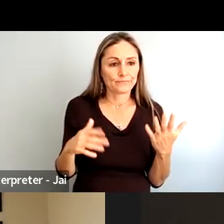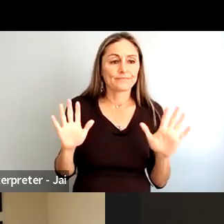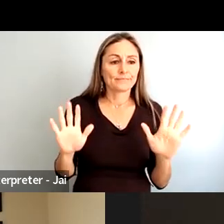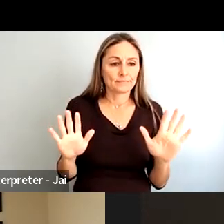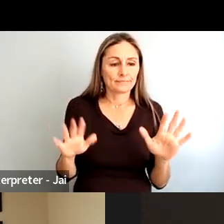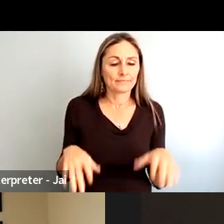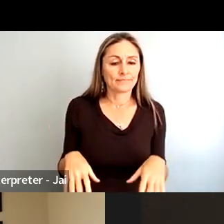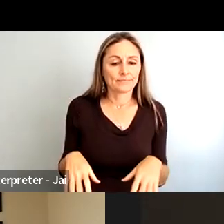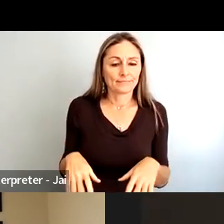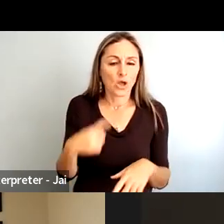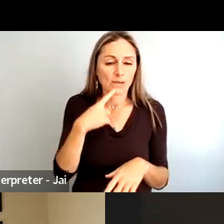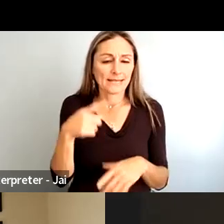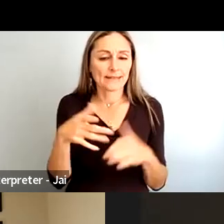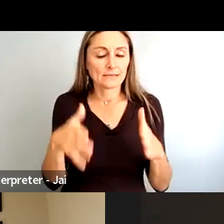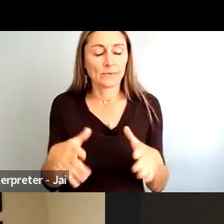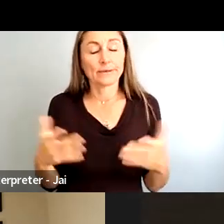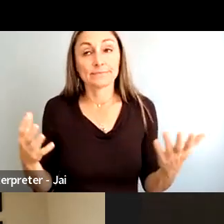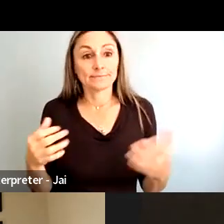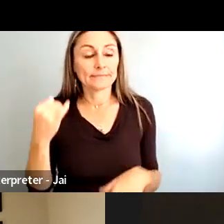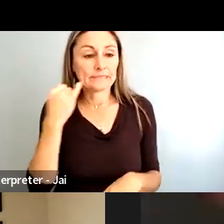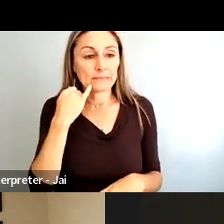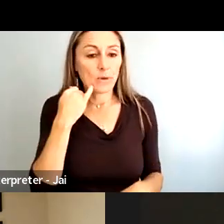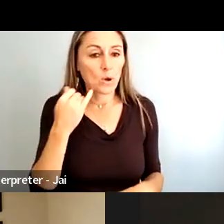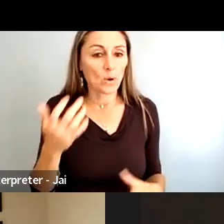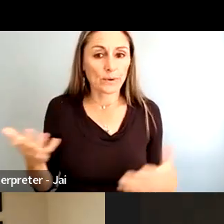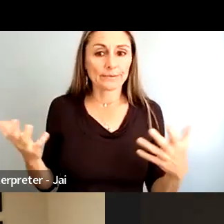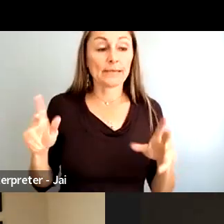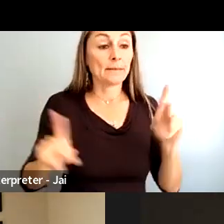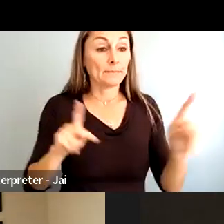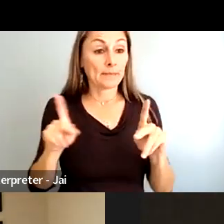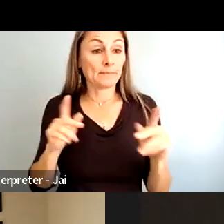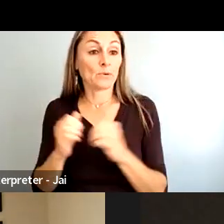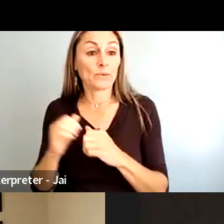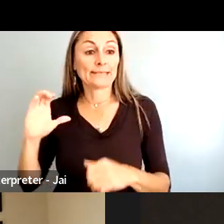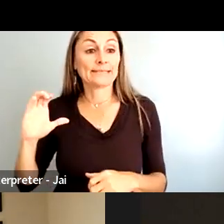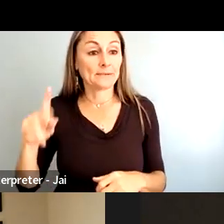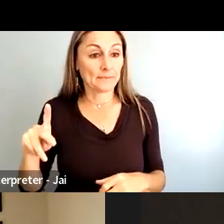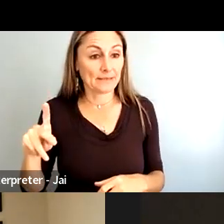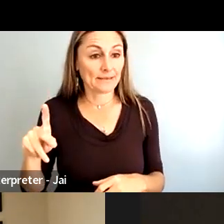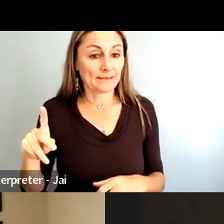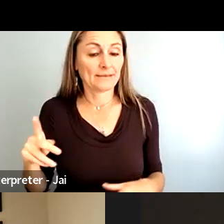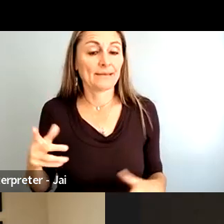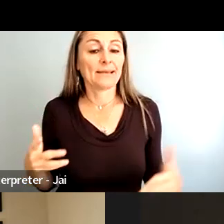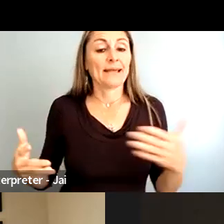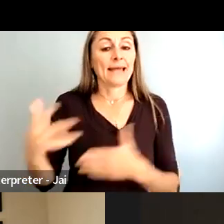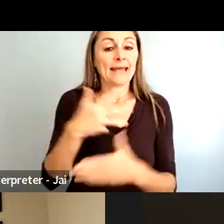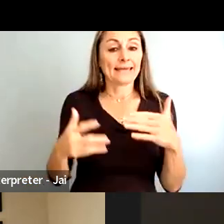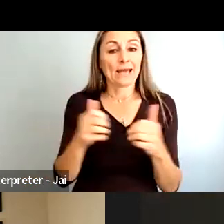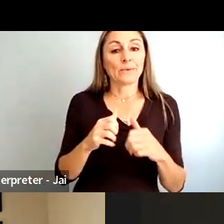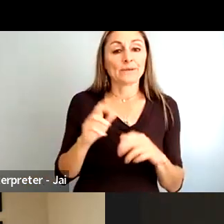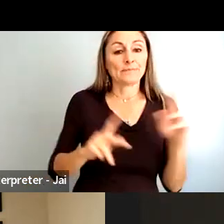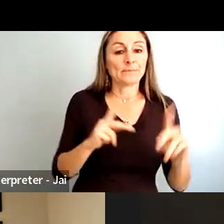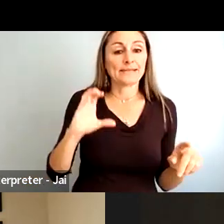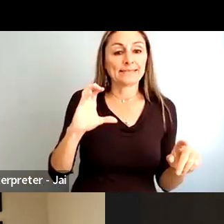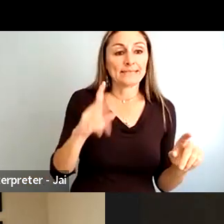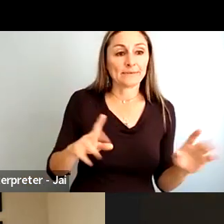I'll just put it this way. Let's say people with cerebral palsy hang out with people with cerebral palsy. Don't